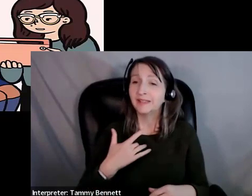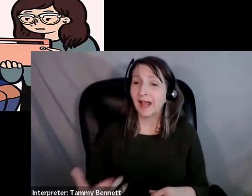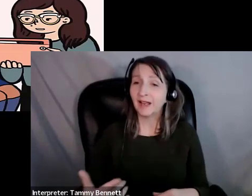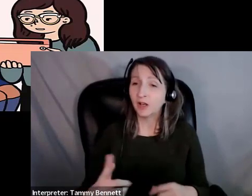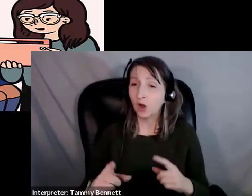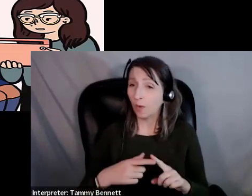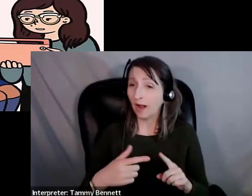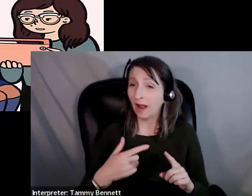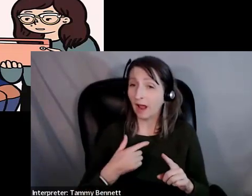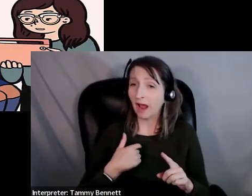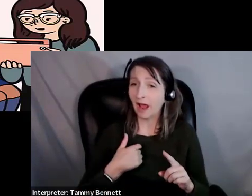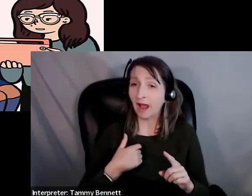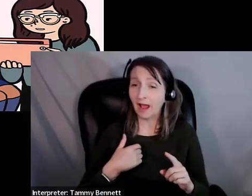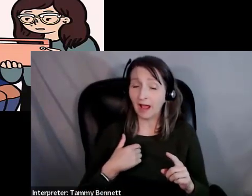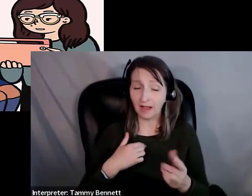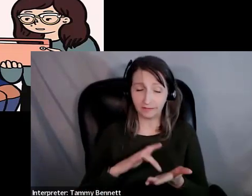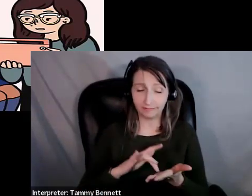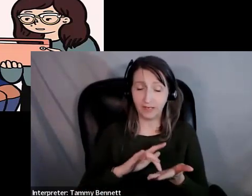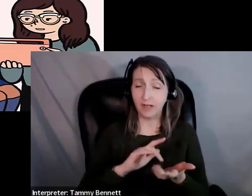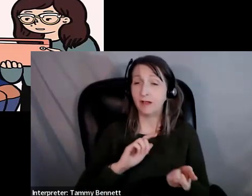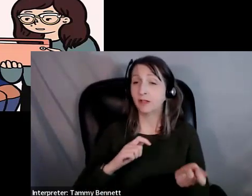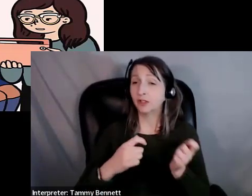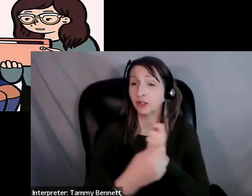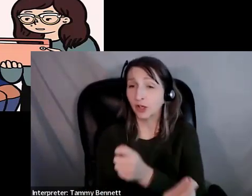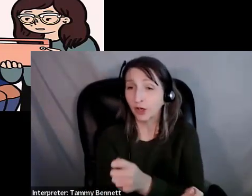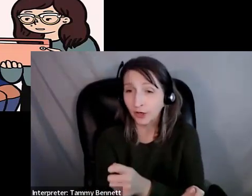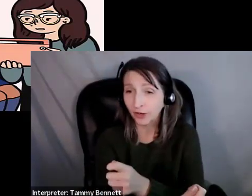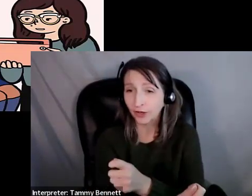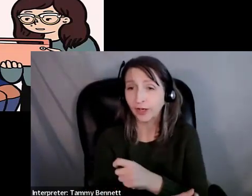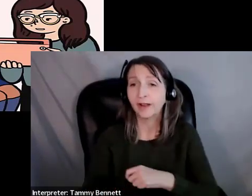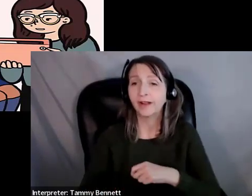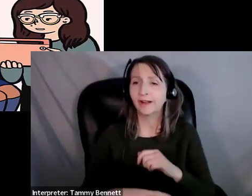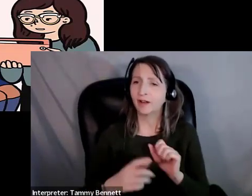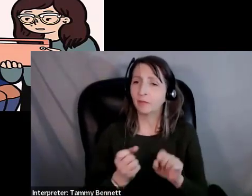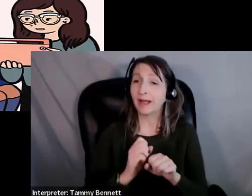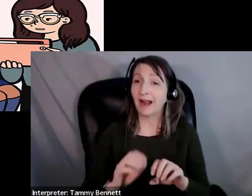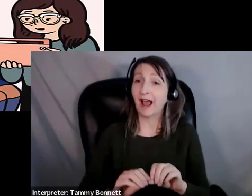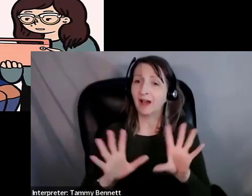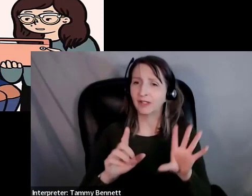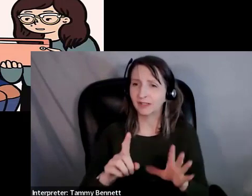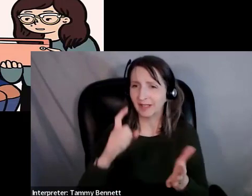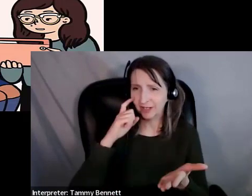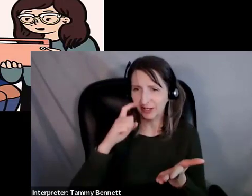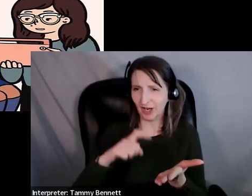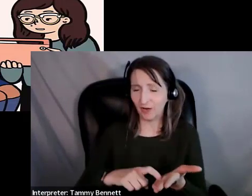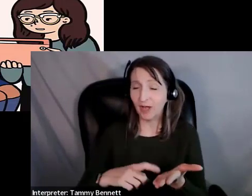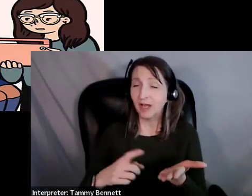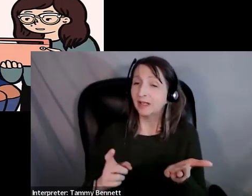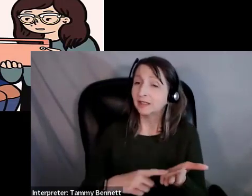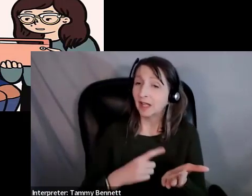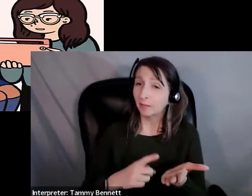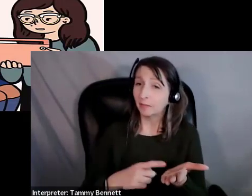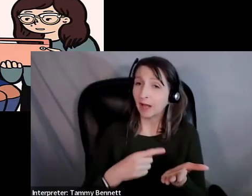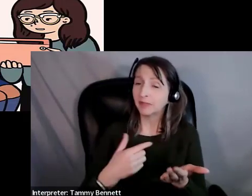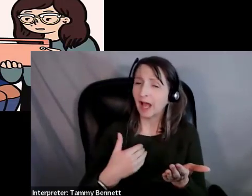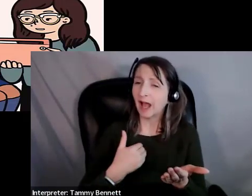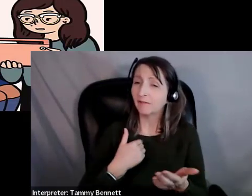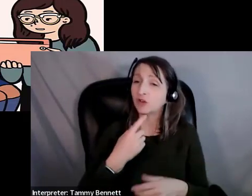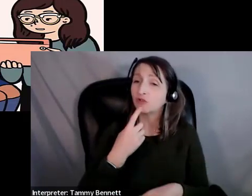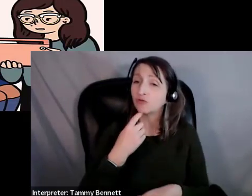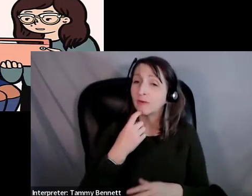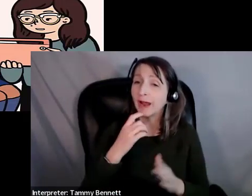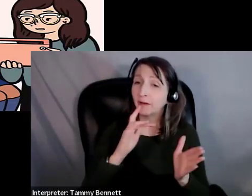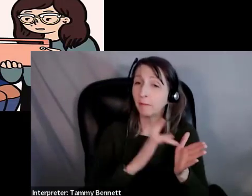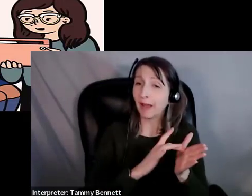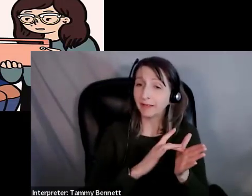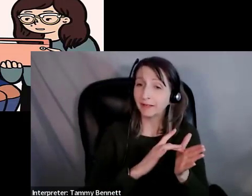or whether, um, for some of my students, I do have red little buttons that are on their devices to signal when it's your turn, my turn to give them an extra visual cue